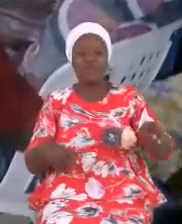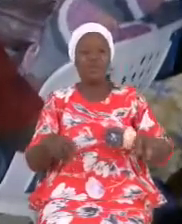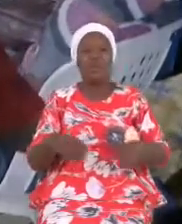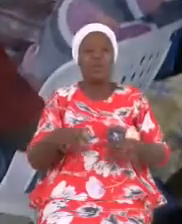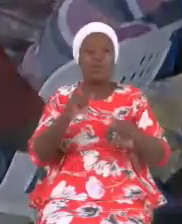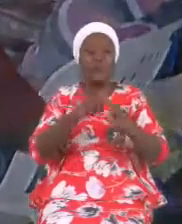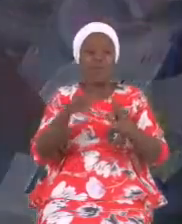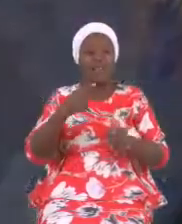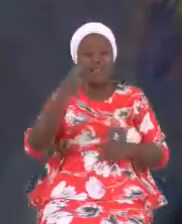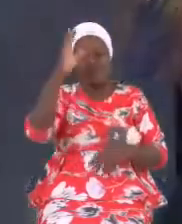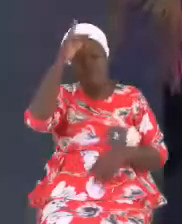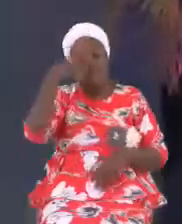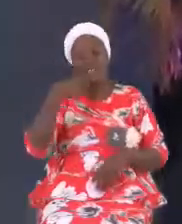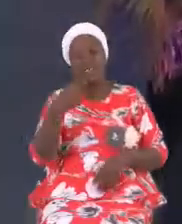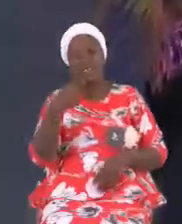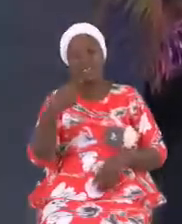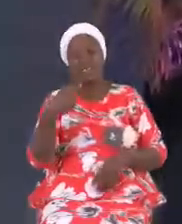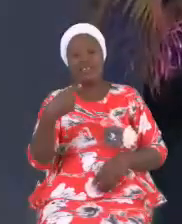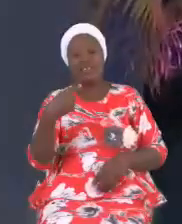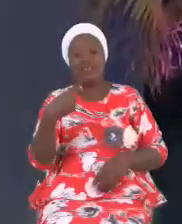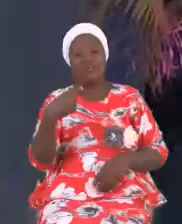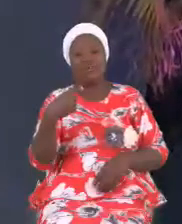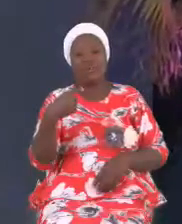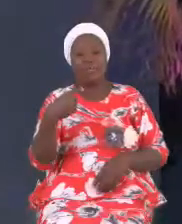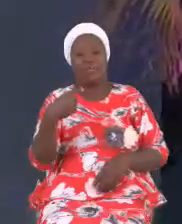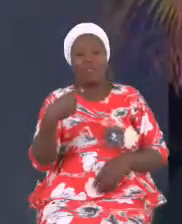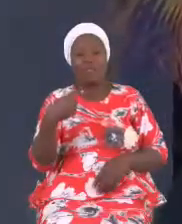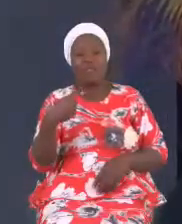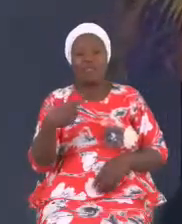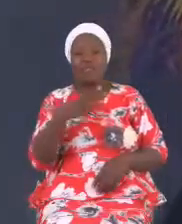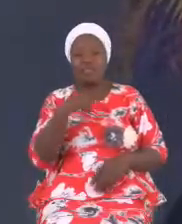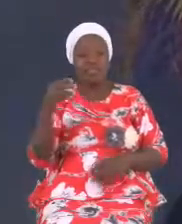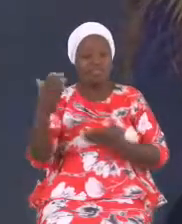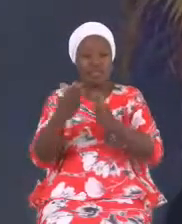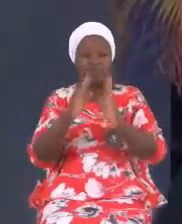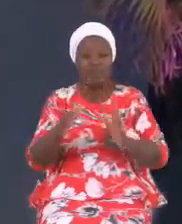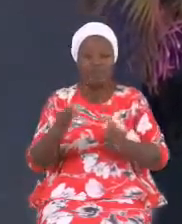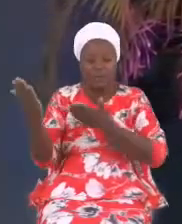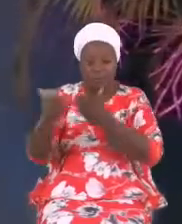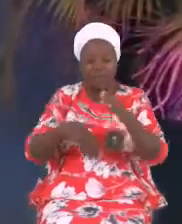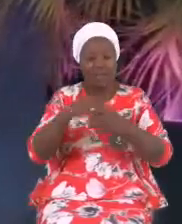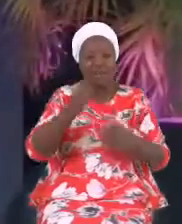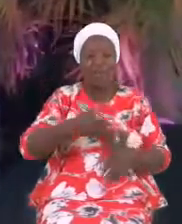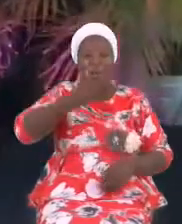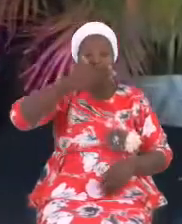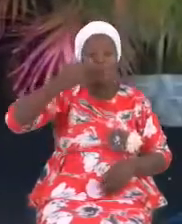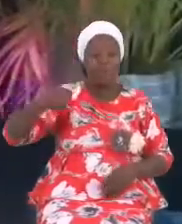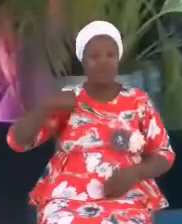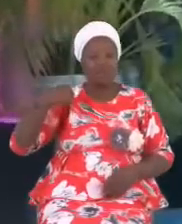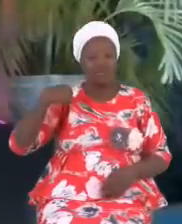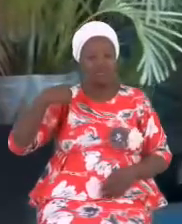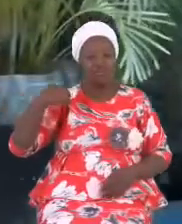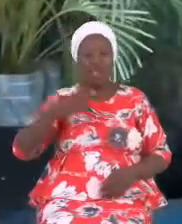father said to his servants, bring forth the best robes